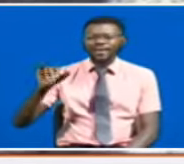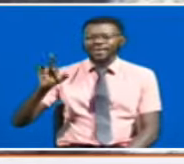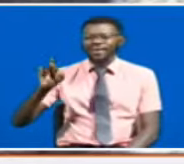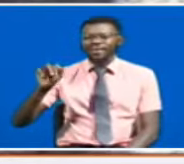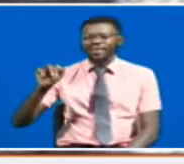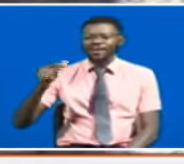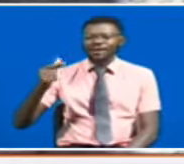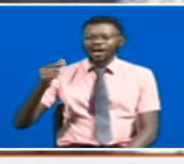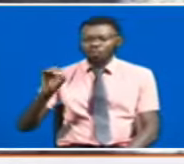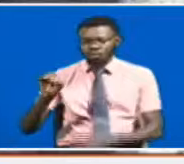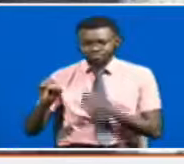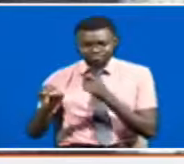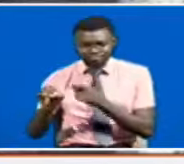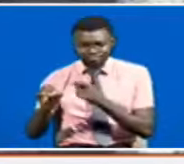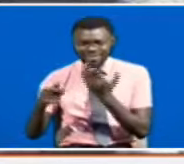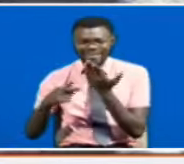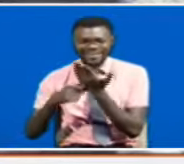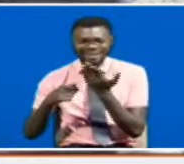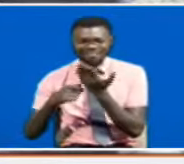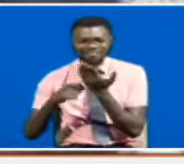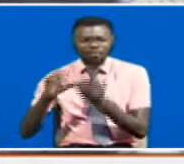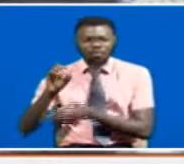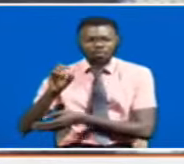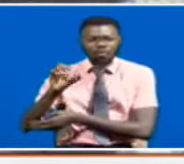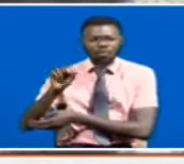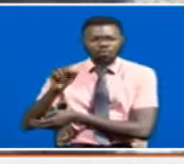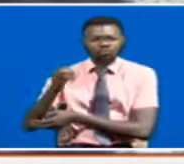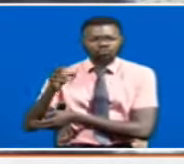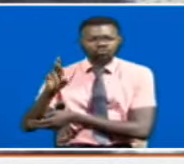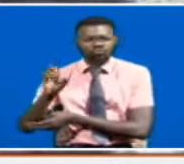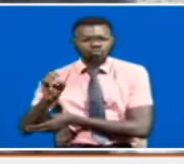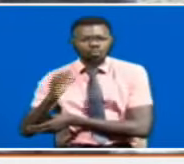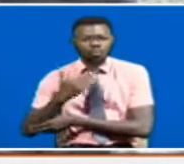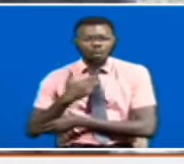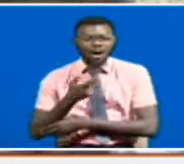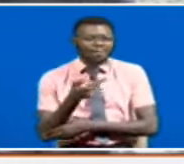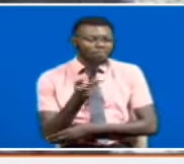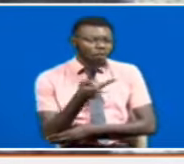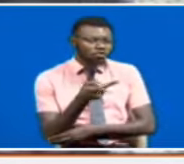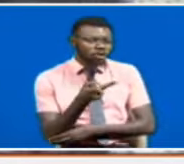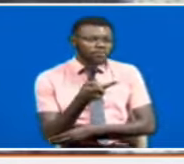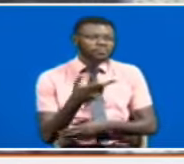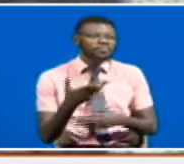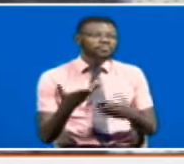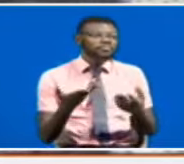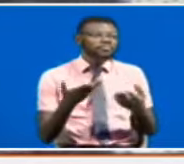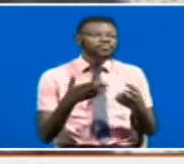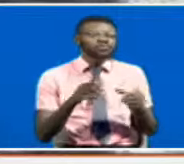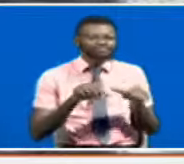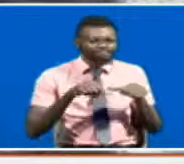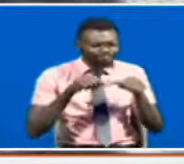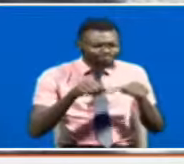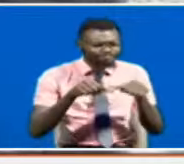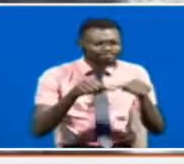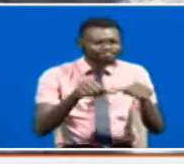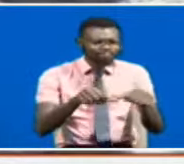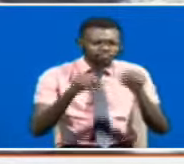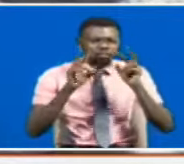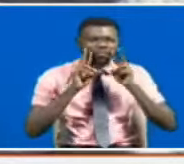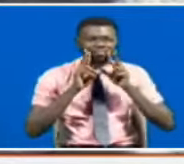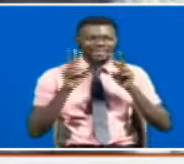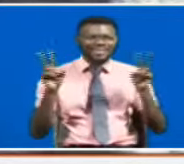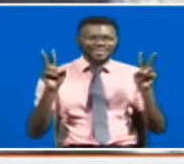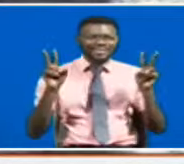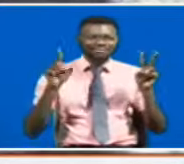Honorable Silvanus Osoro on how to keep and sustain the peace in